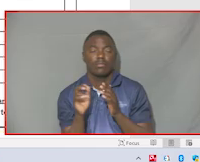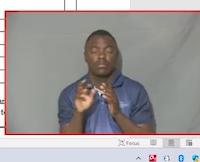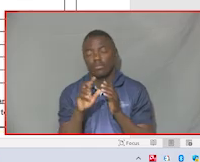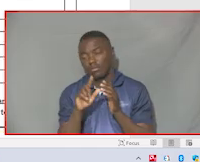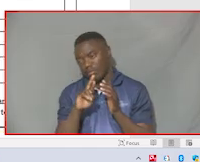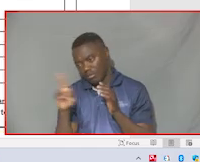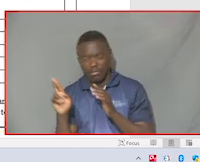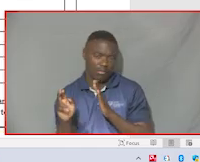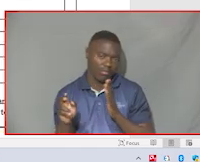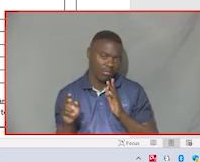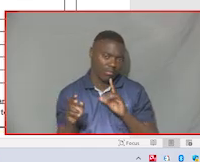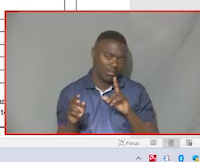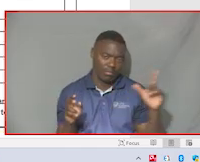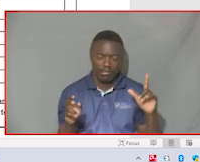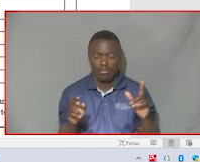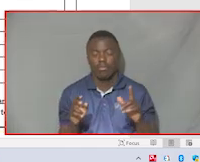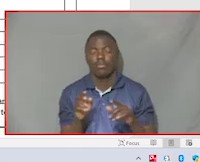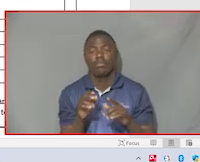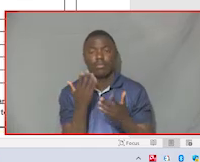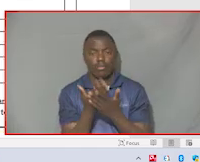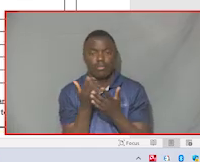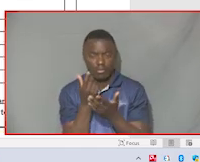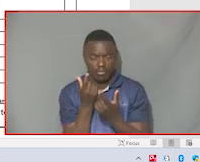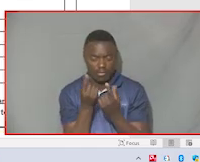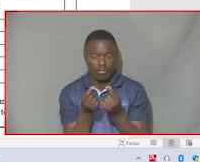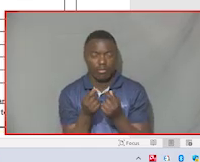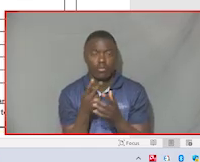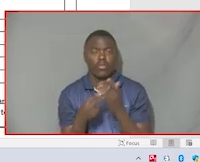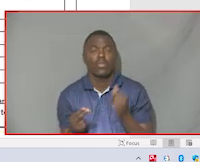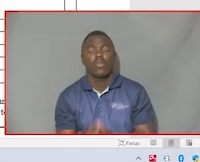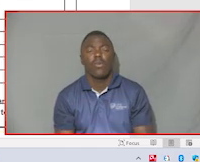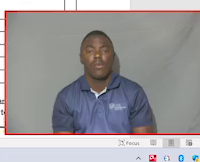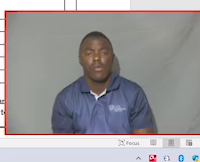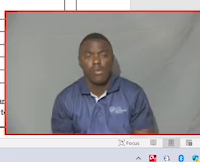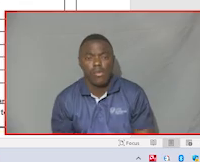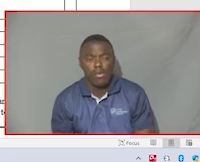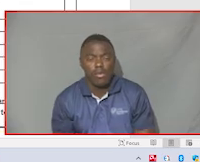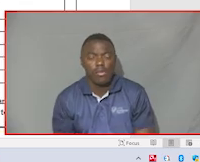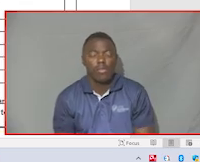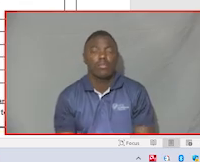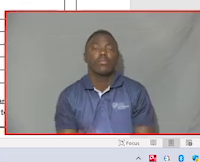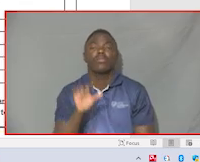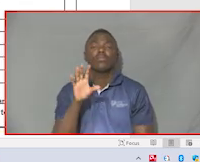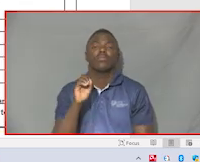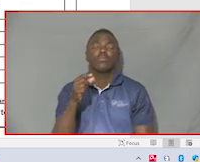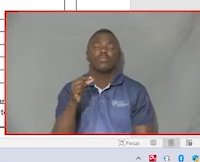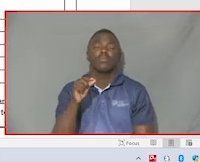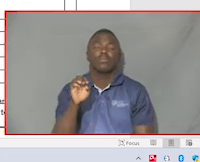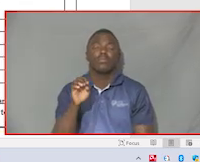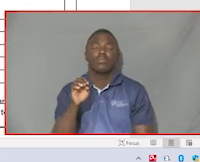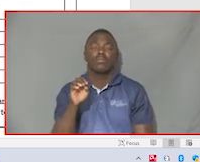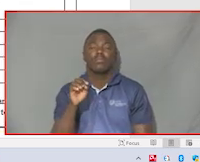3 graphs. You must be able to do both. Euclidean trigonometry is 50 marks, and